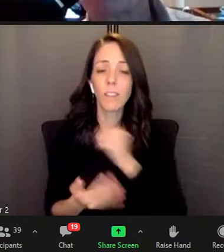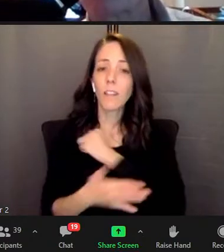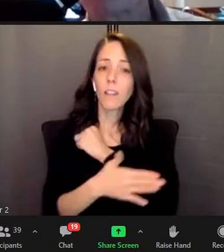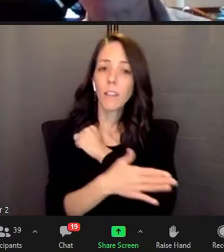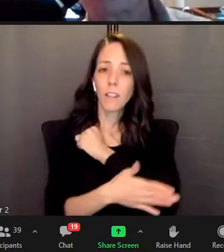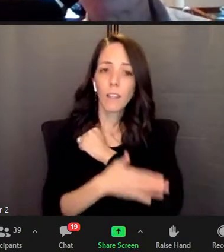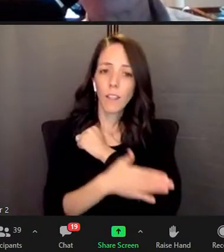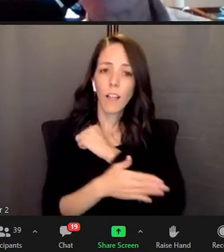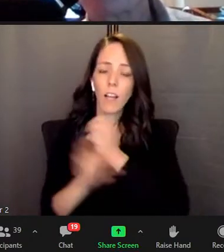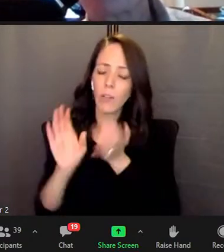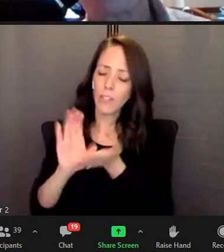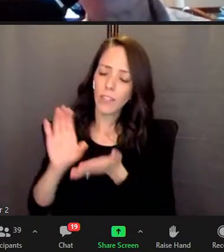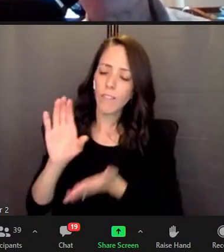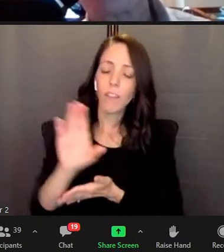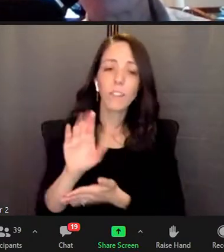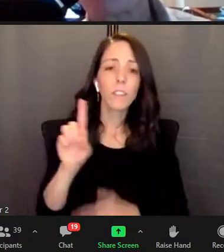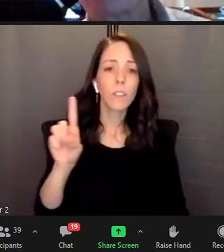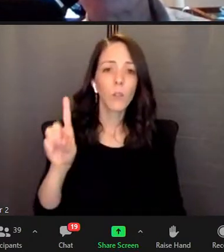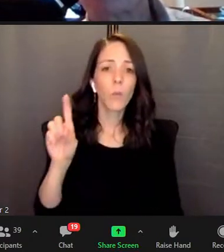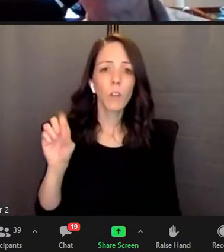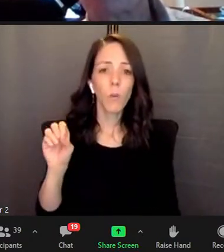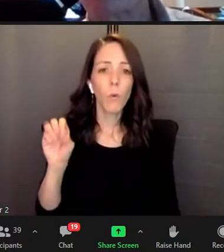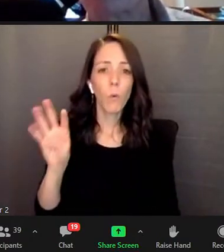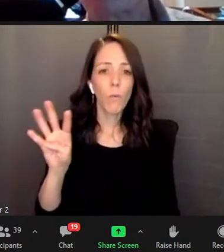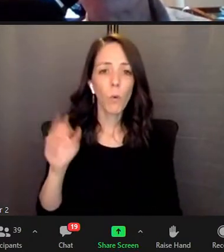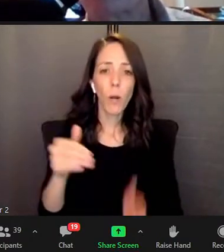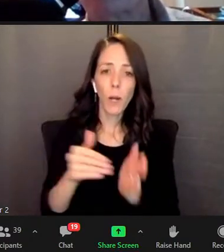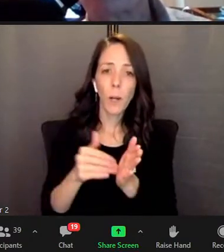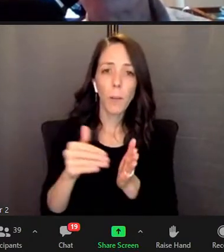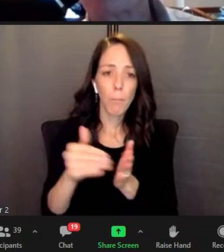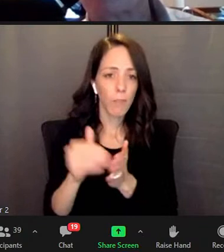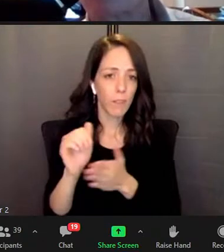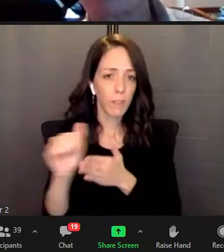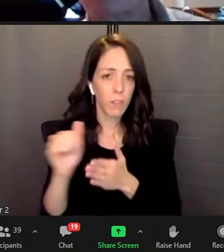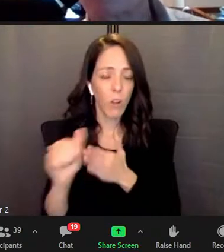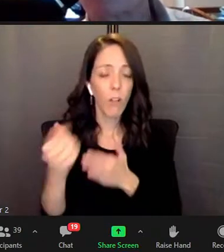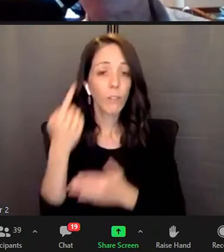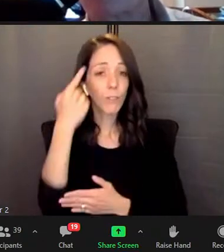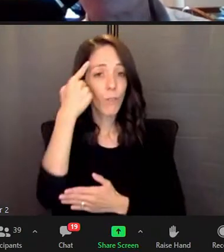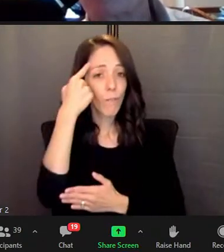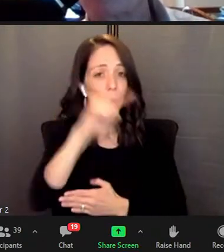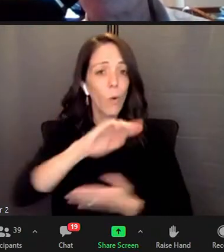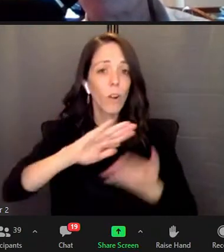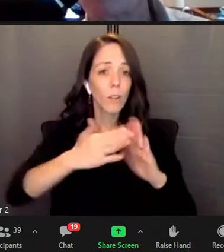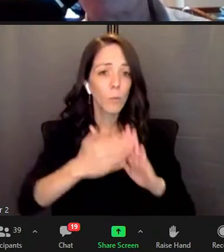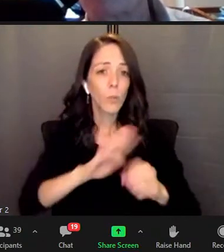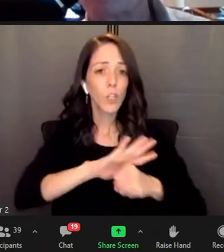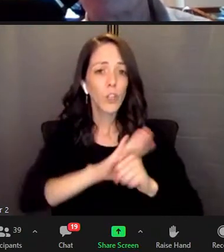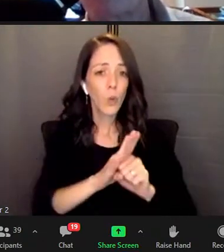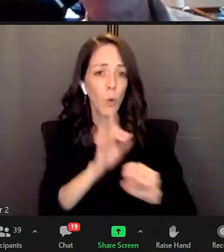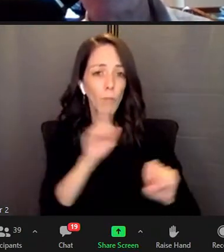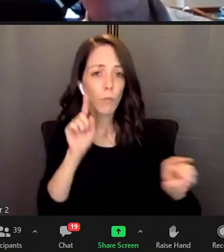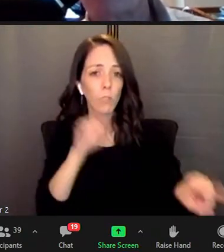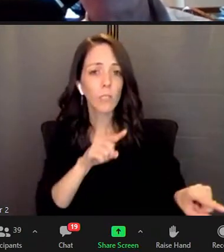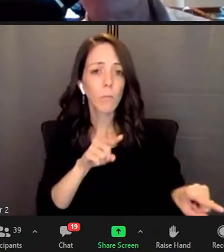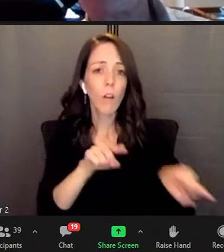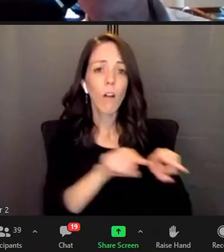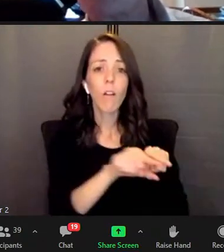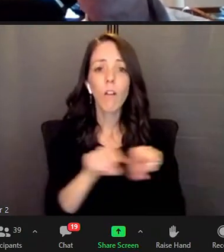million into our community COVID response and small